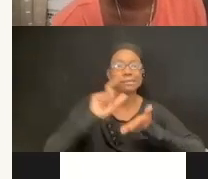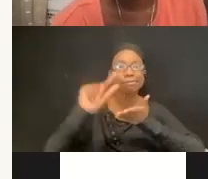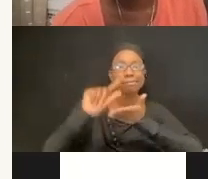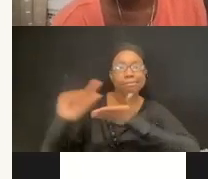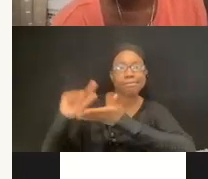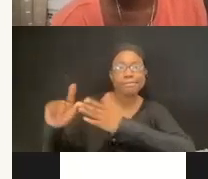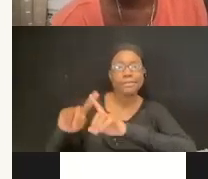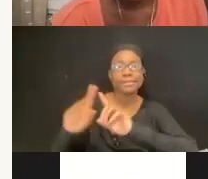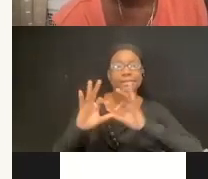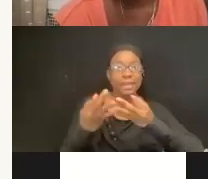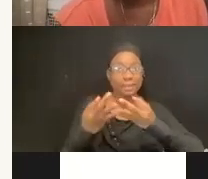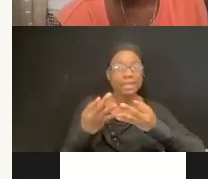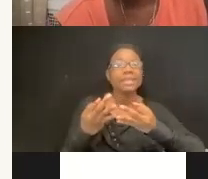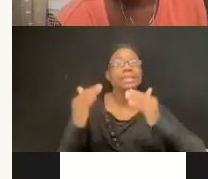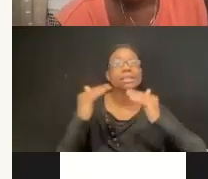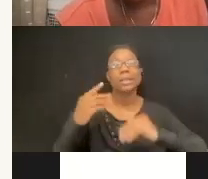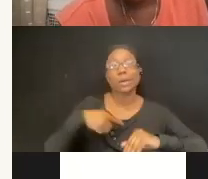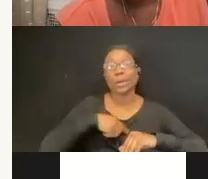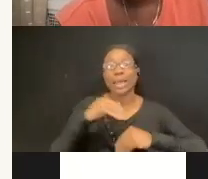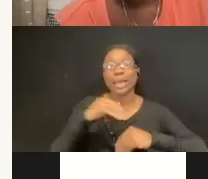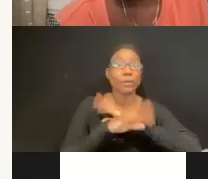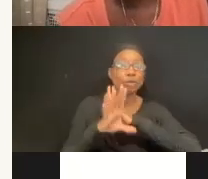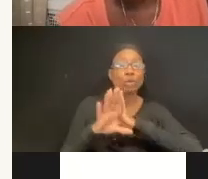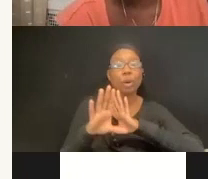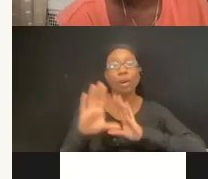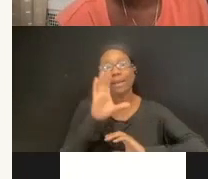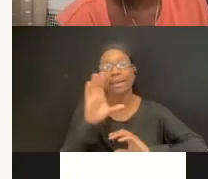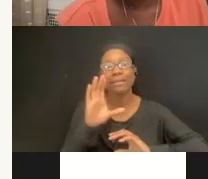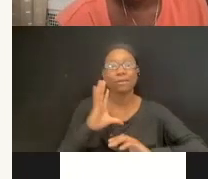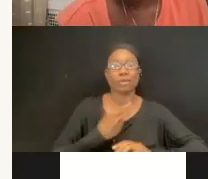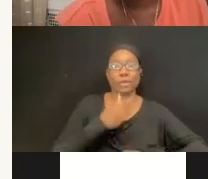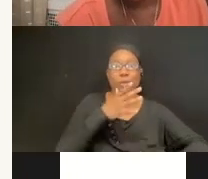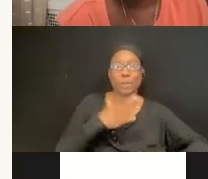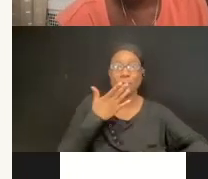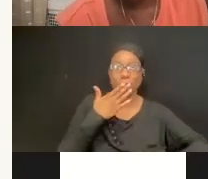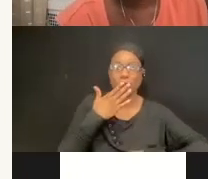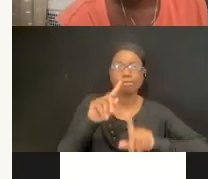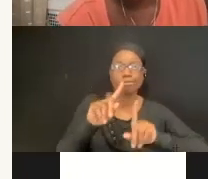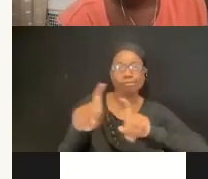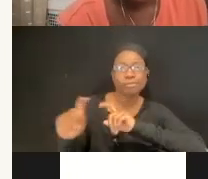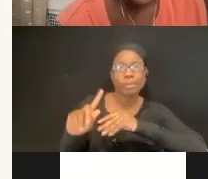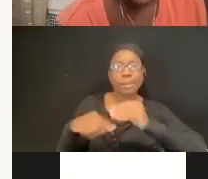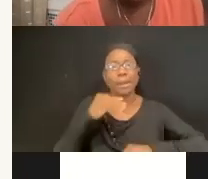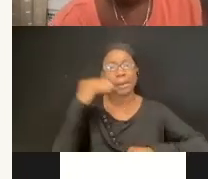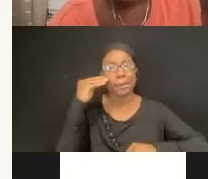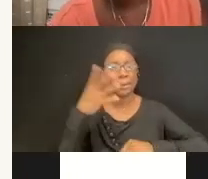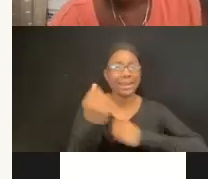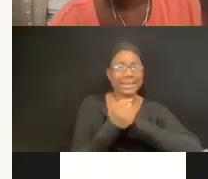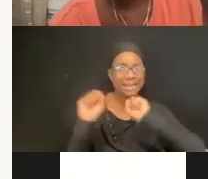in Charlotte regarding housing and safety. We had to reframe the narrative, right, about how police can